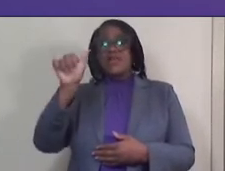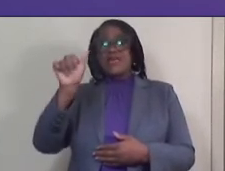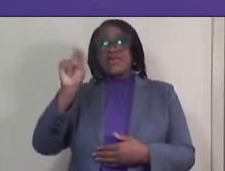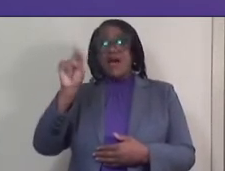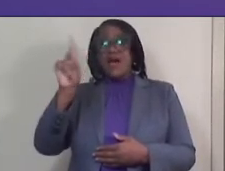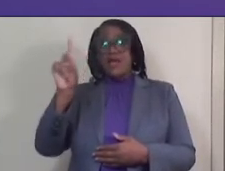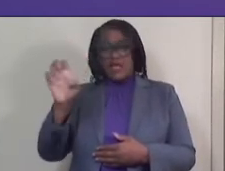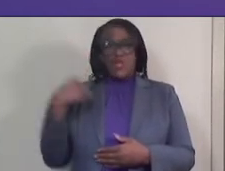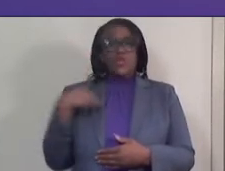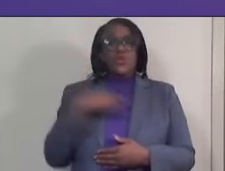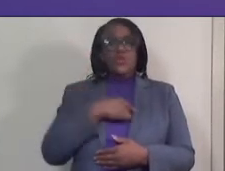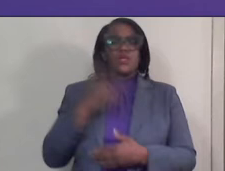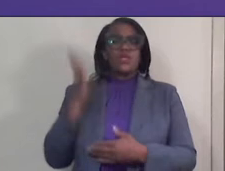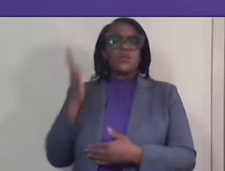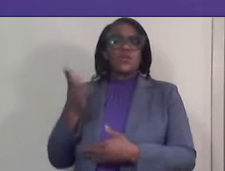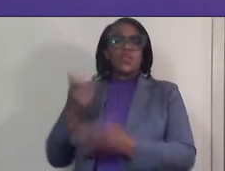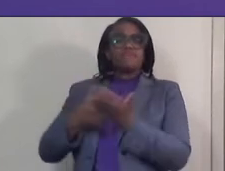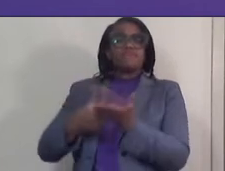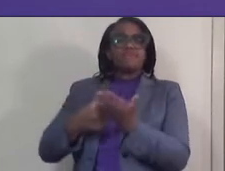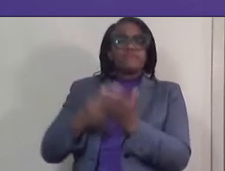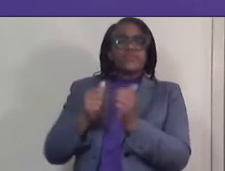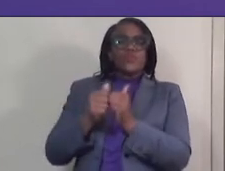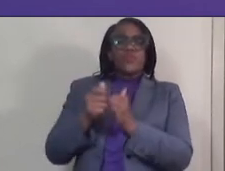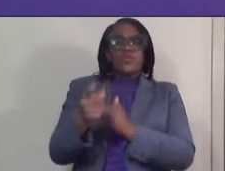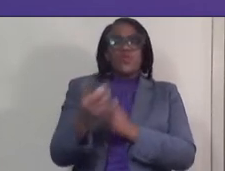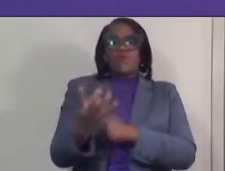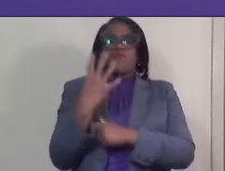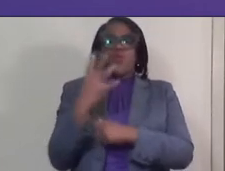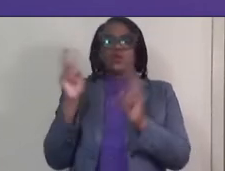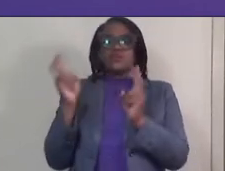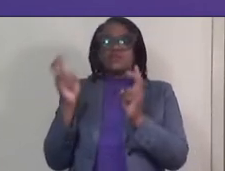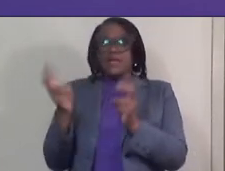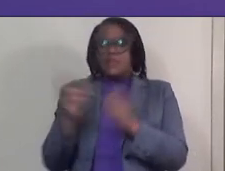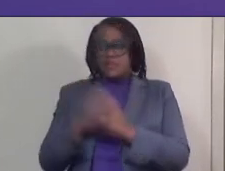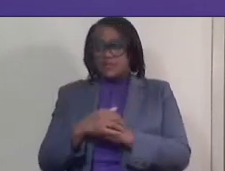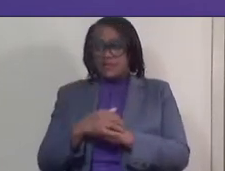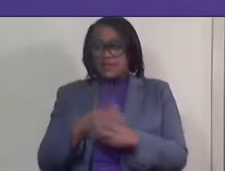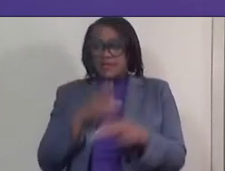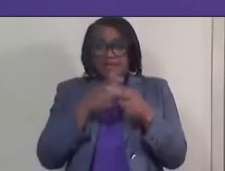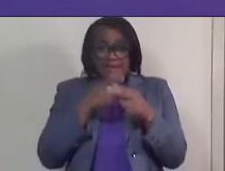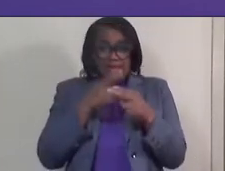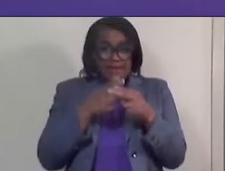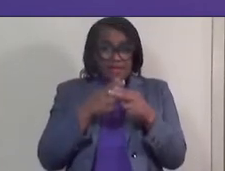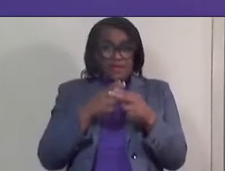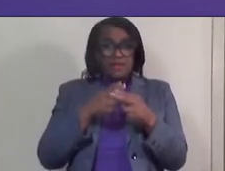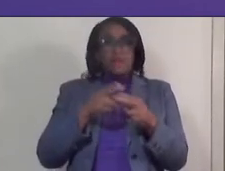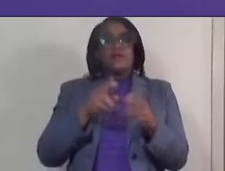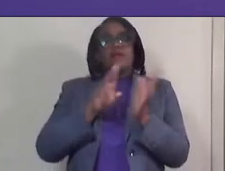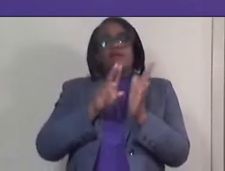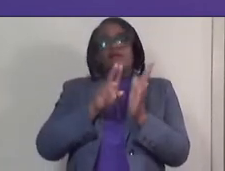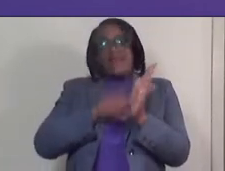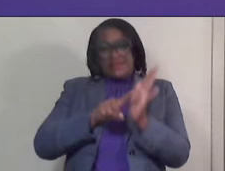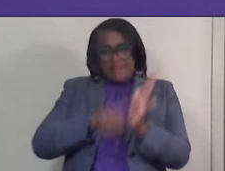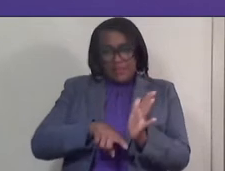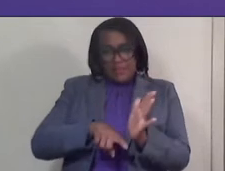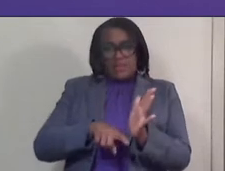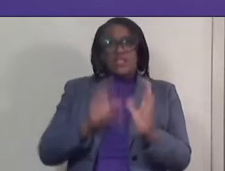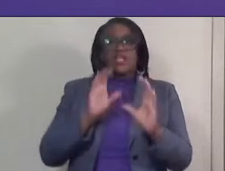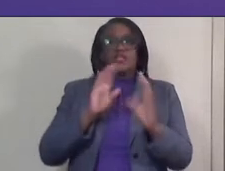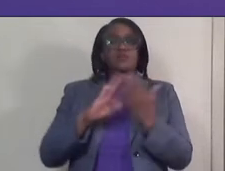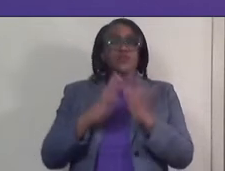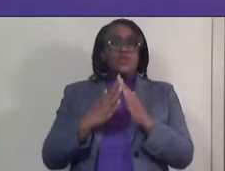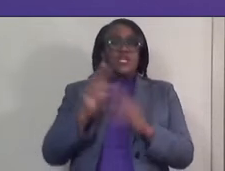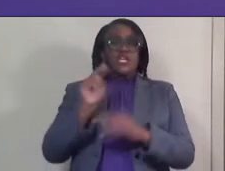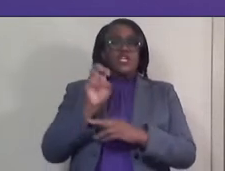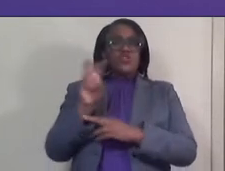to be talking with you all around these four topics. Naming, examining community news sources. How do we find